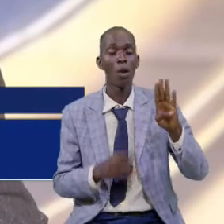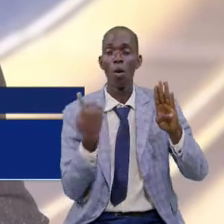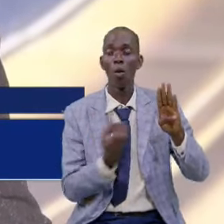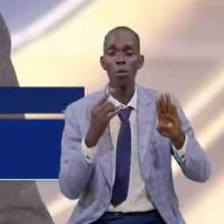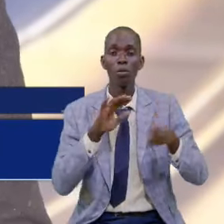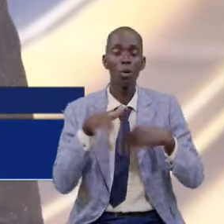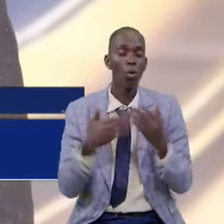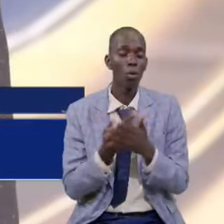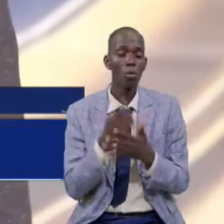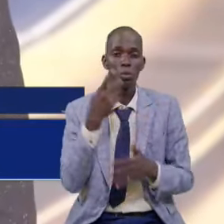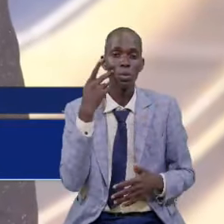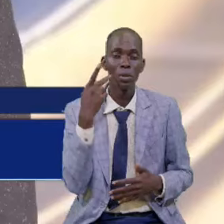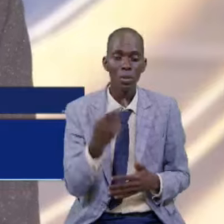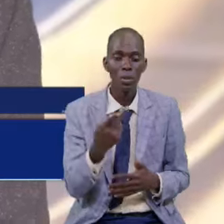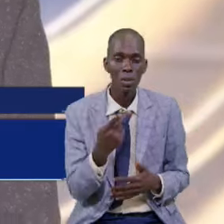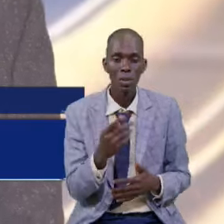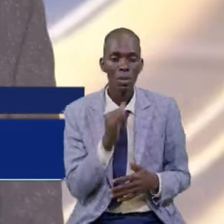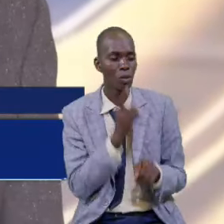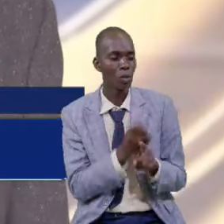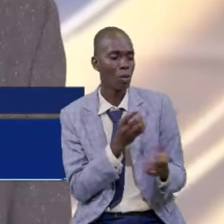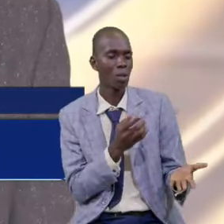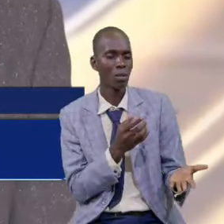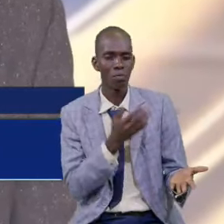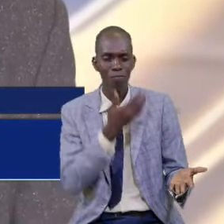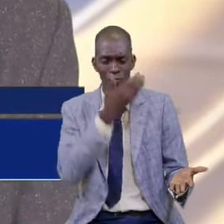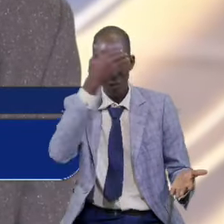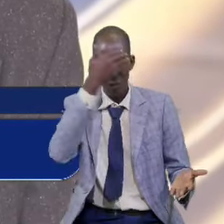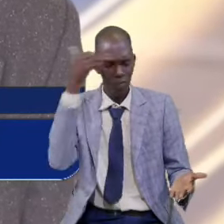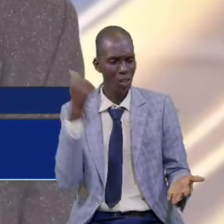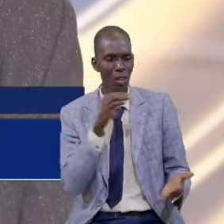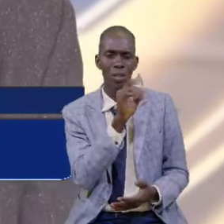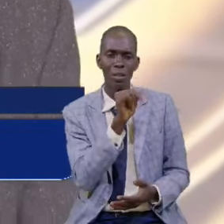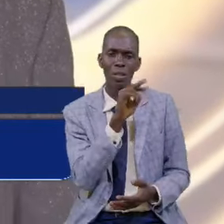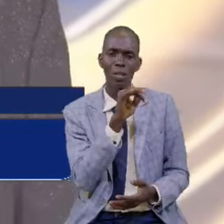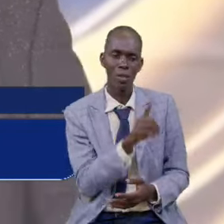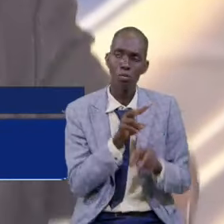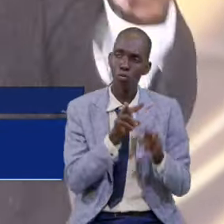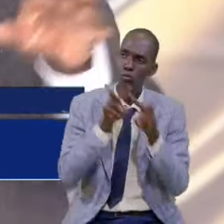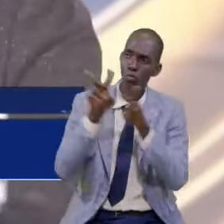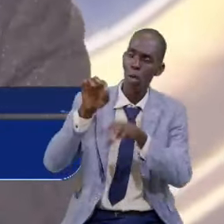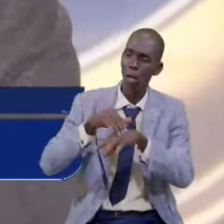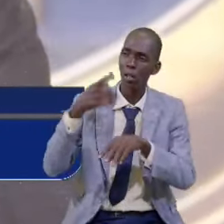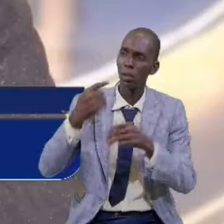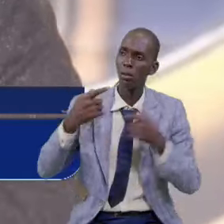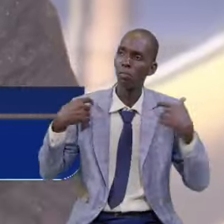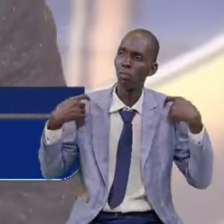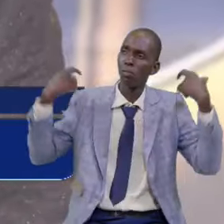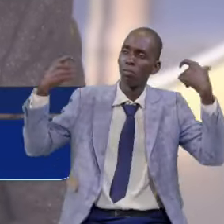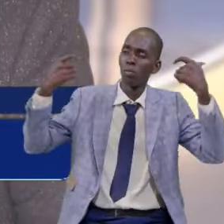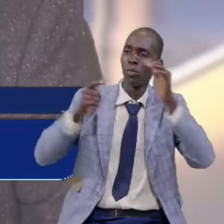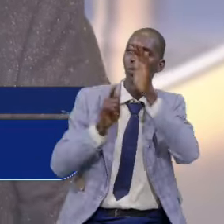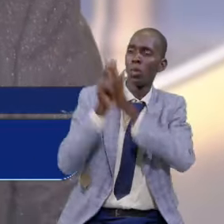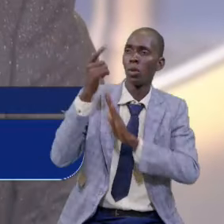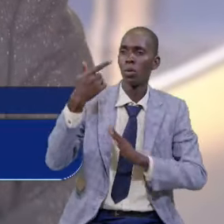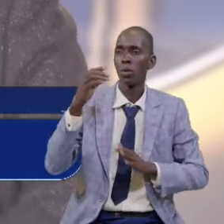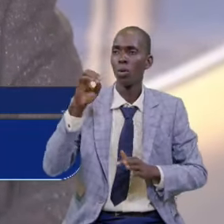up, David is not the problem. Goliath in front of you is the problem. But the man was so